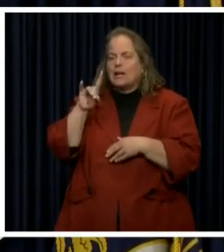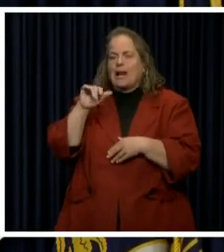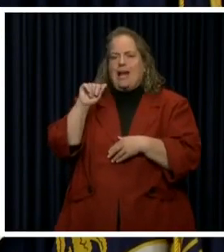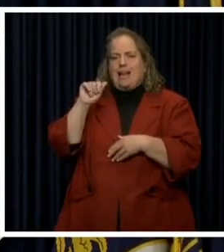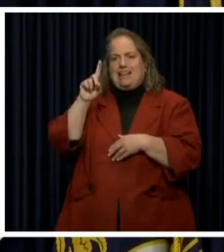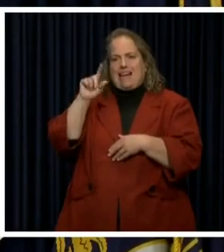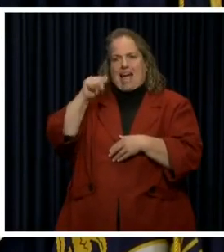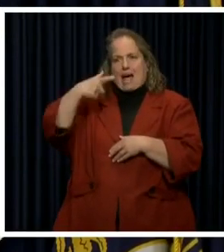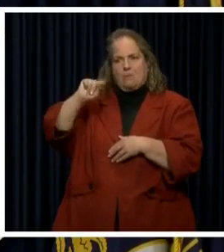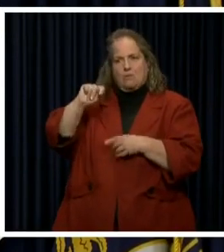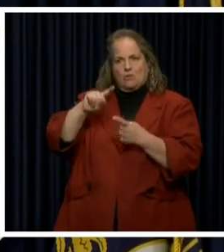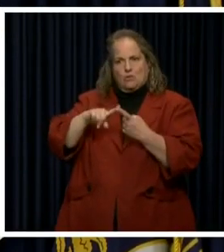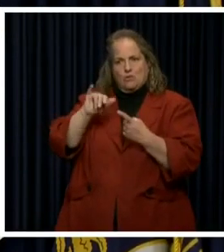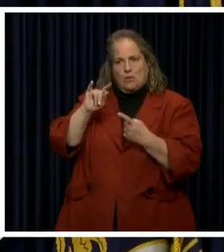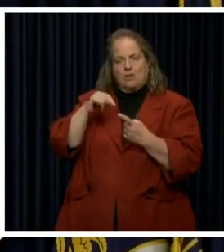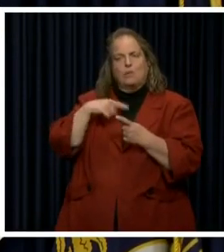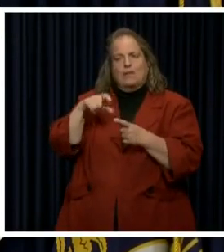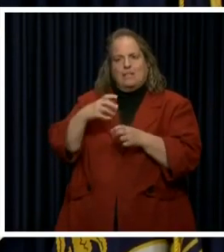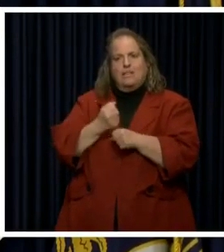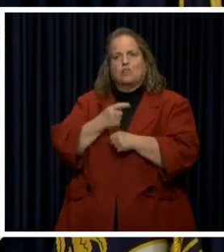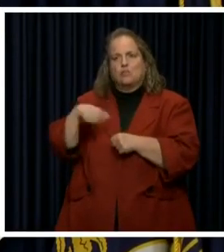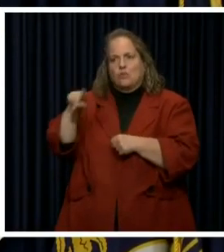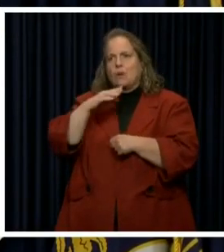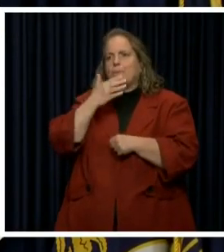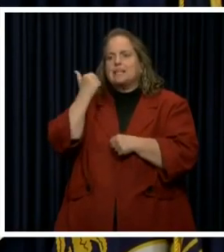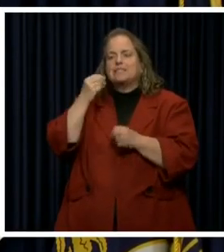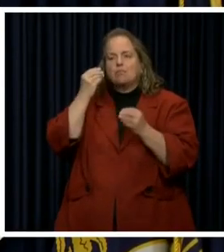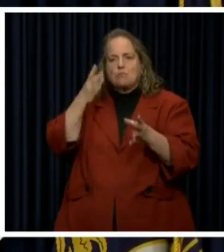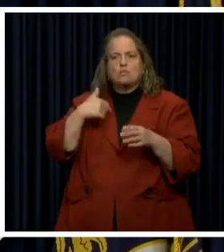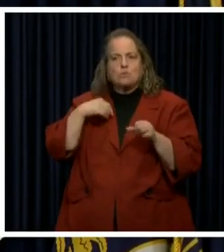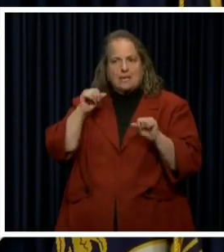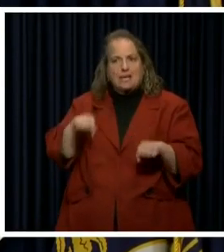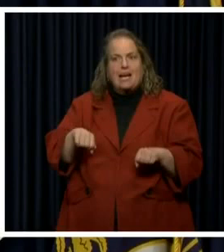best information that we will continue to provide.